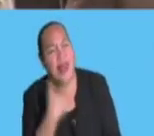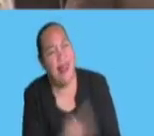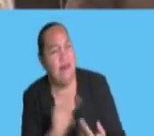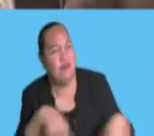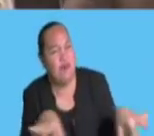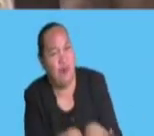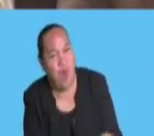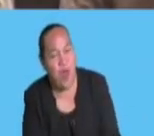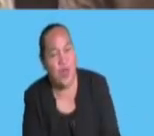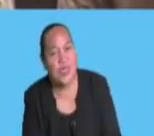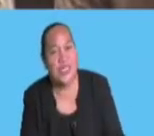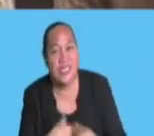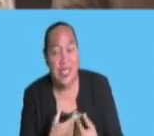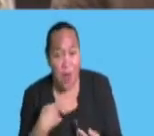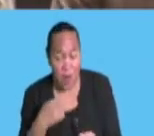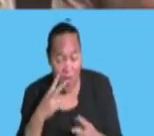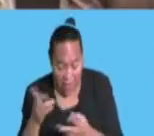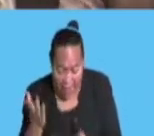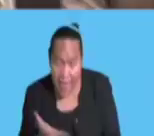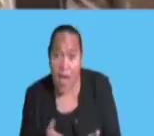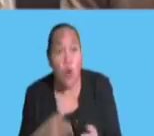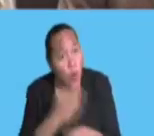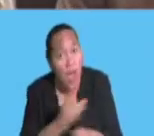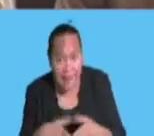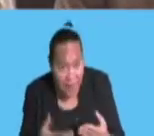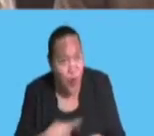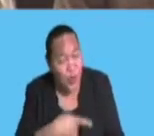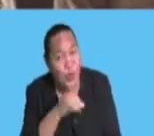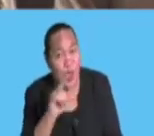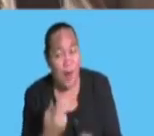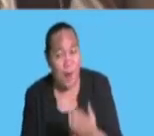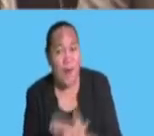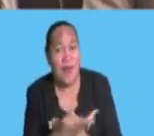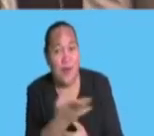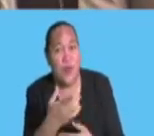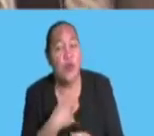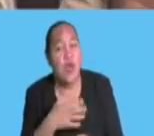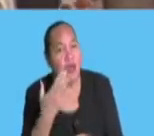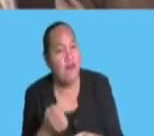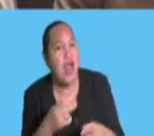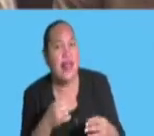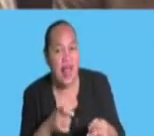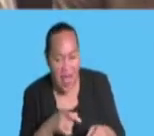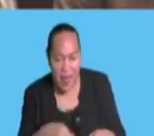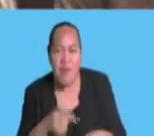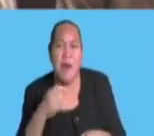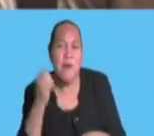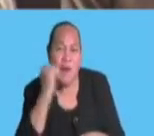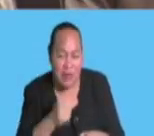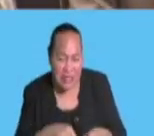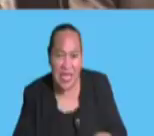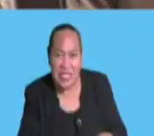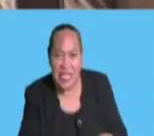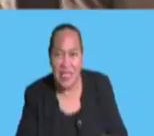Absolute bollocks. From the records that I hear, work has been going on. We've had the Wenikorom government, the tar sealing there, Daku Hill,